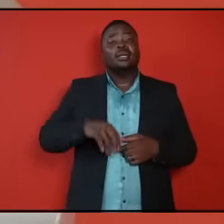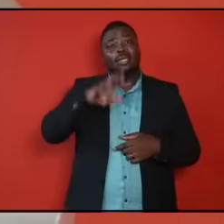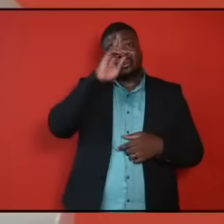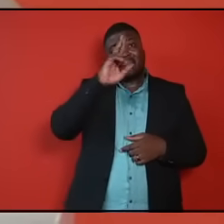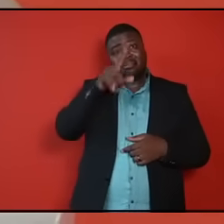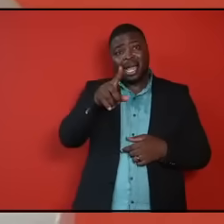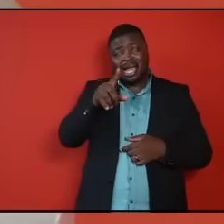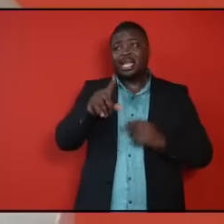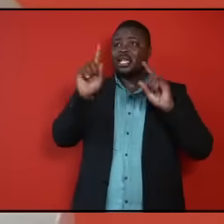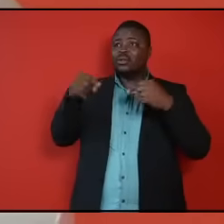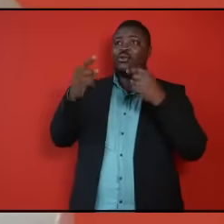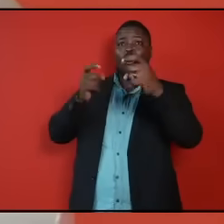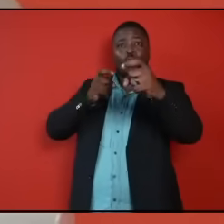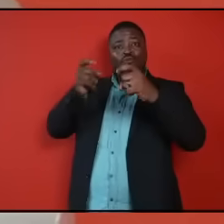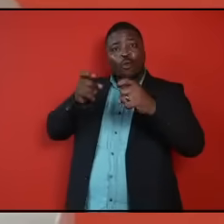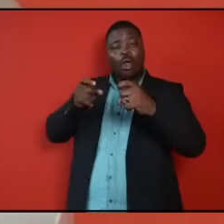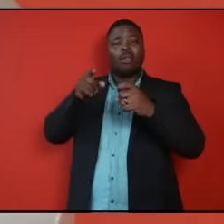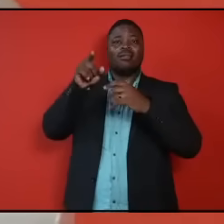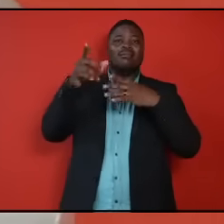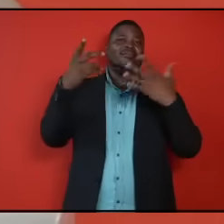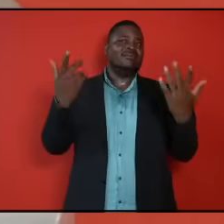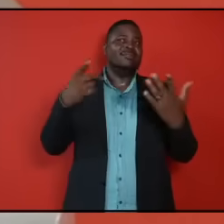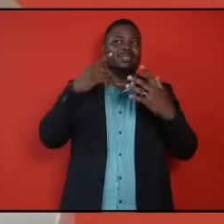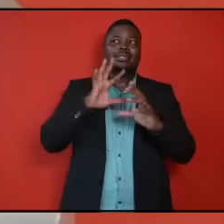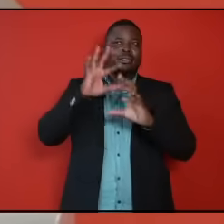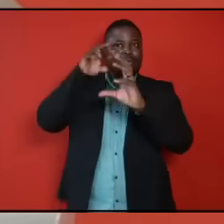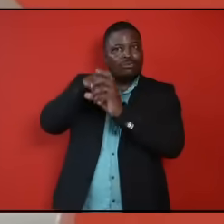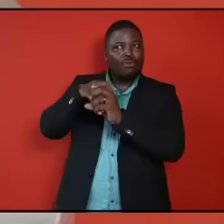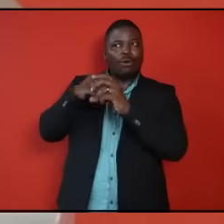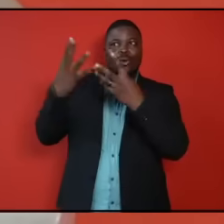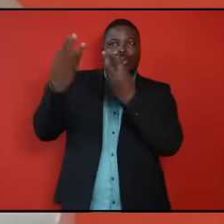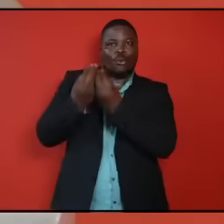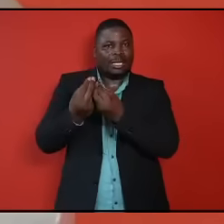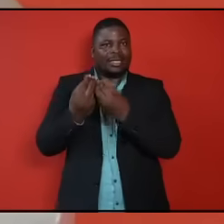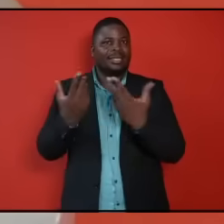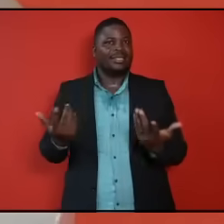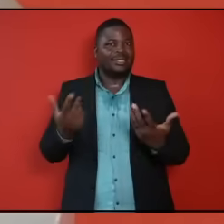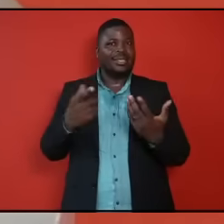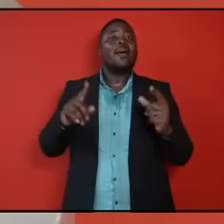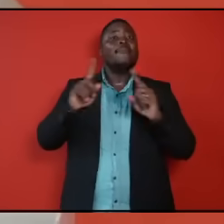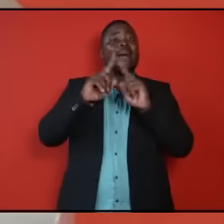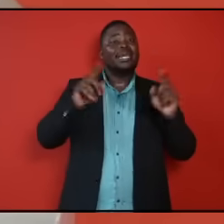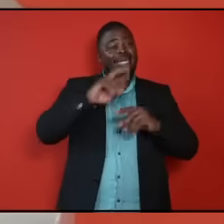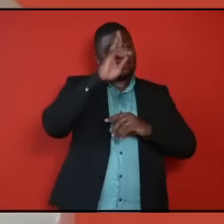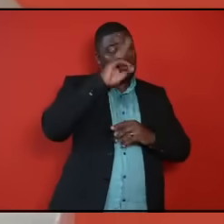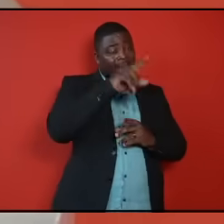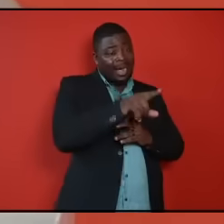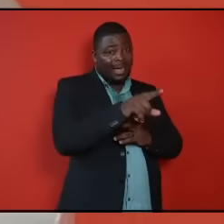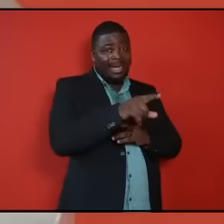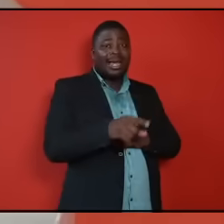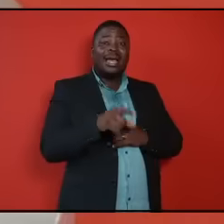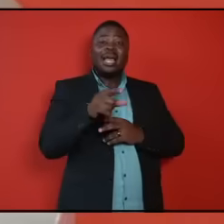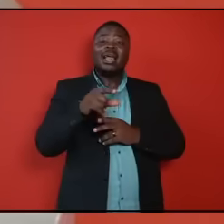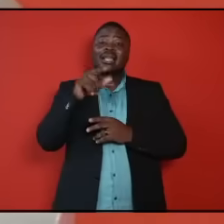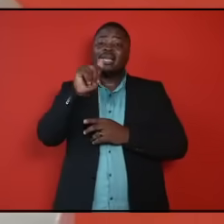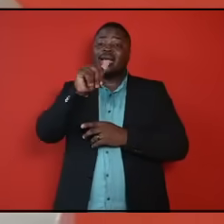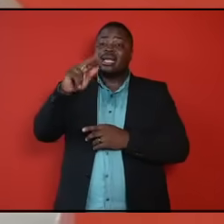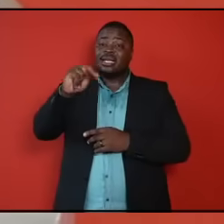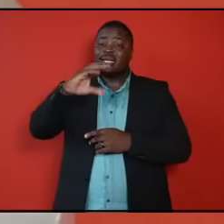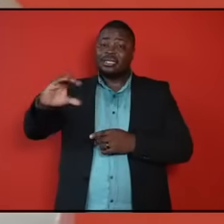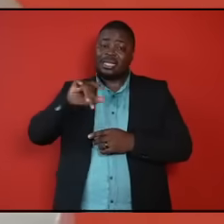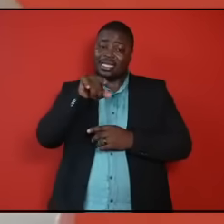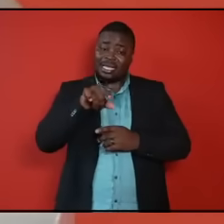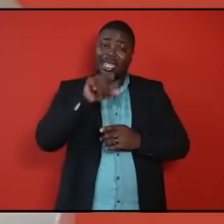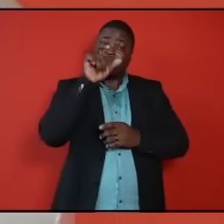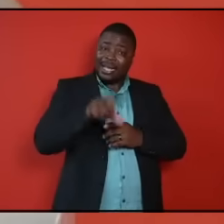him. Factionally, he doesn't belong to their faction. He reports nationally and undermines them.